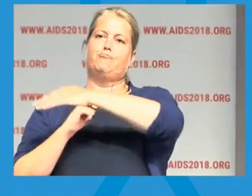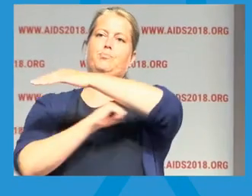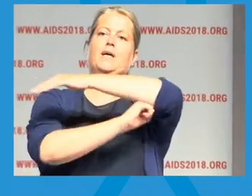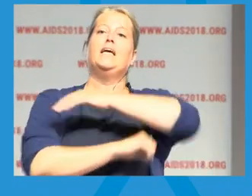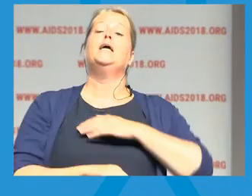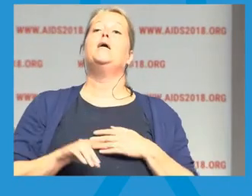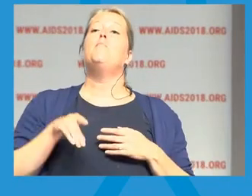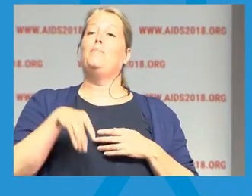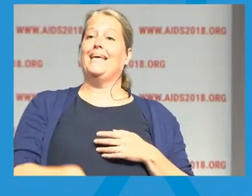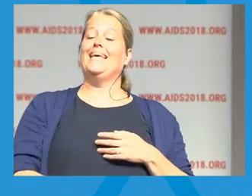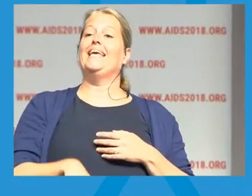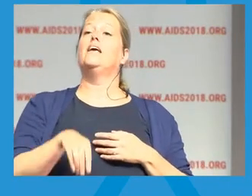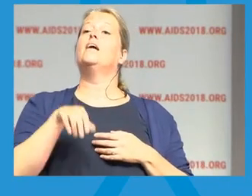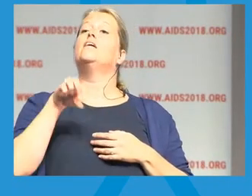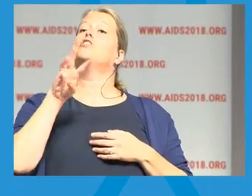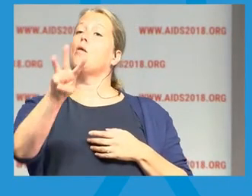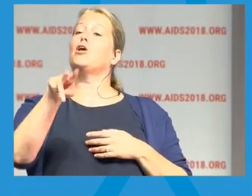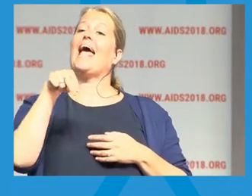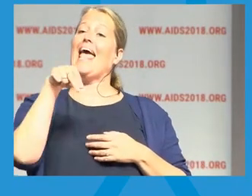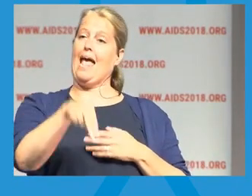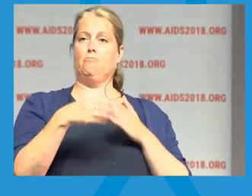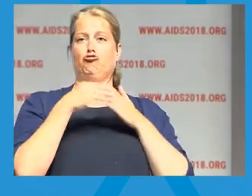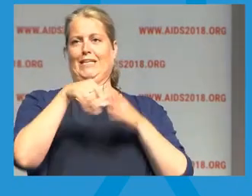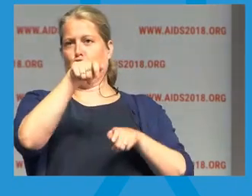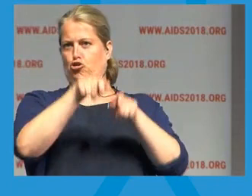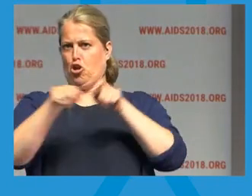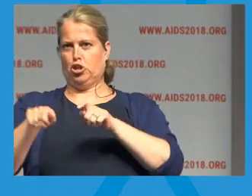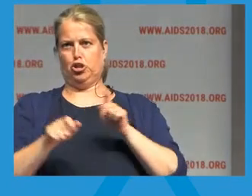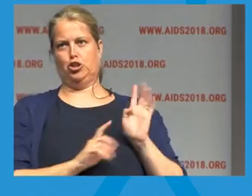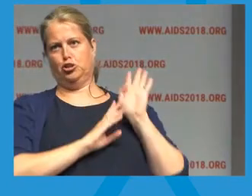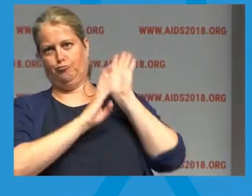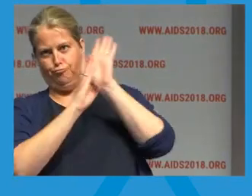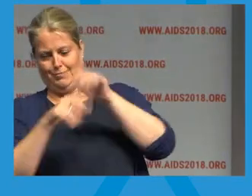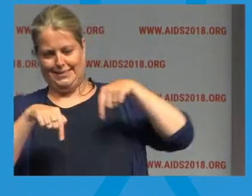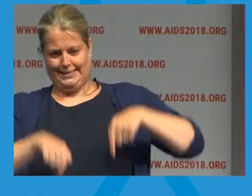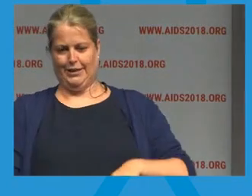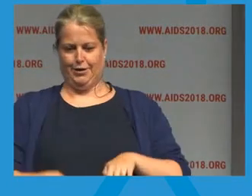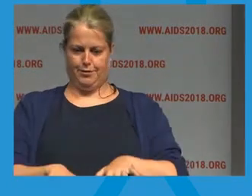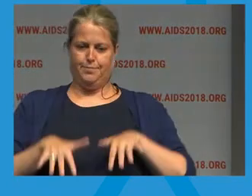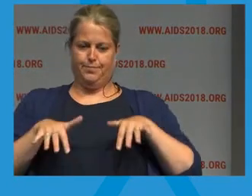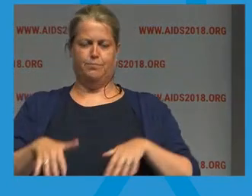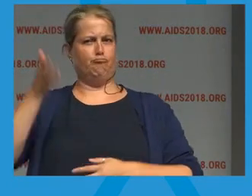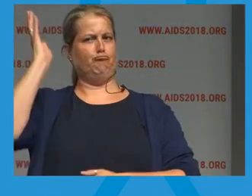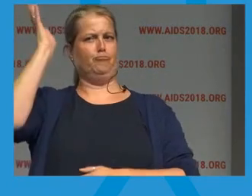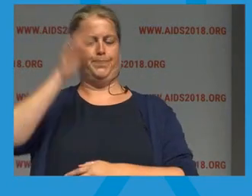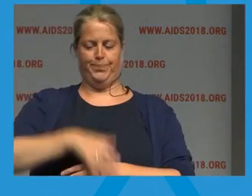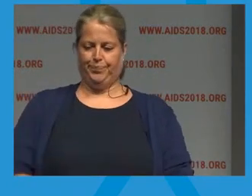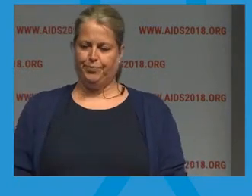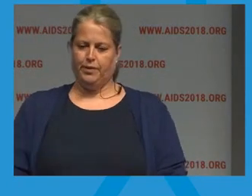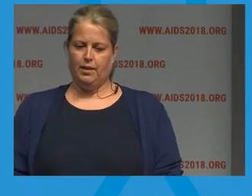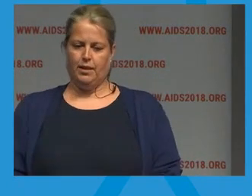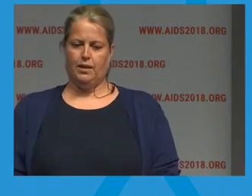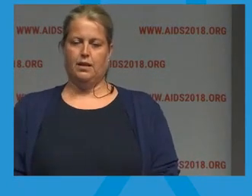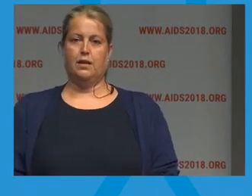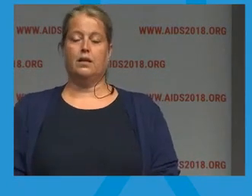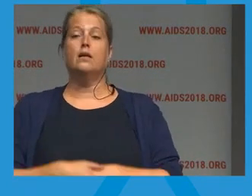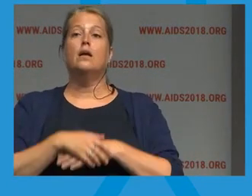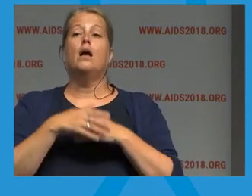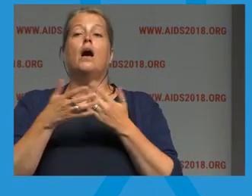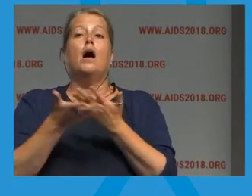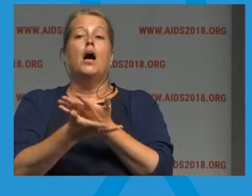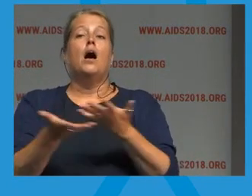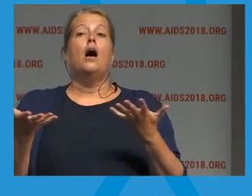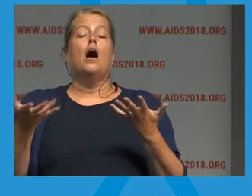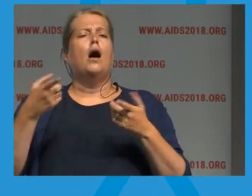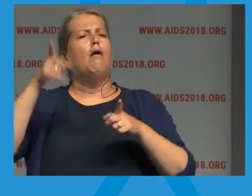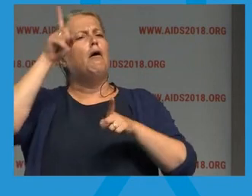PWN, the leaders, the women of PWN, to join me on the stage as I read my speech. What words come to mind